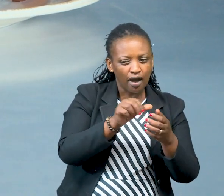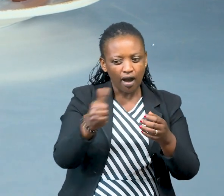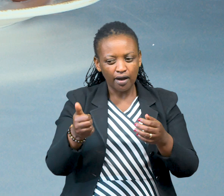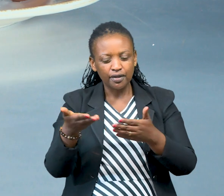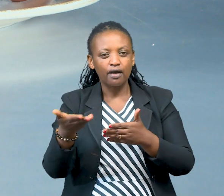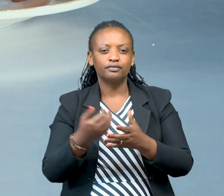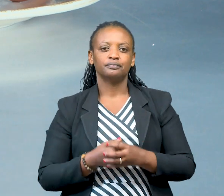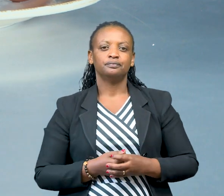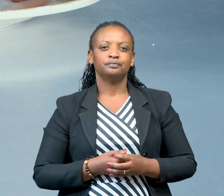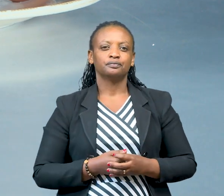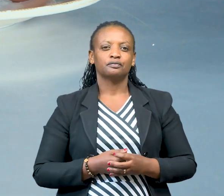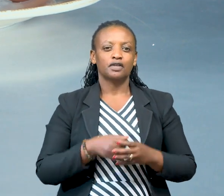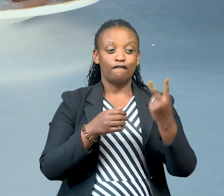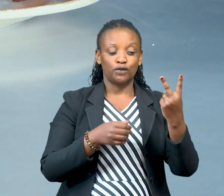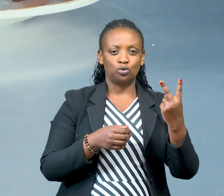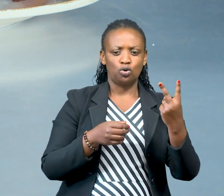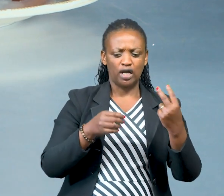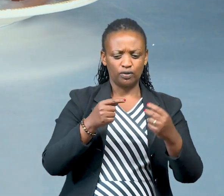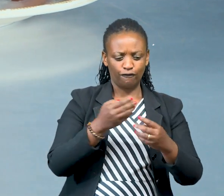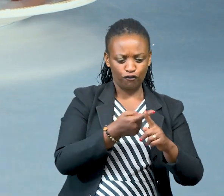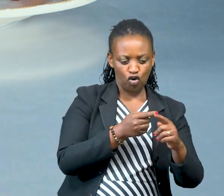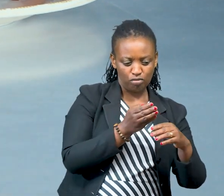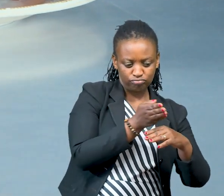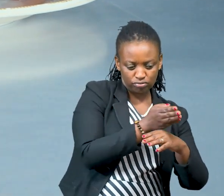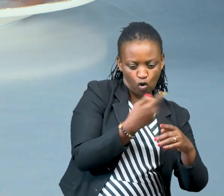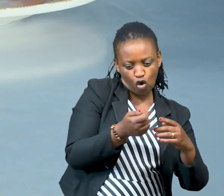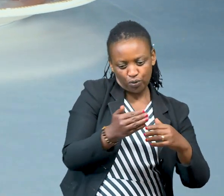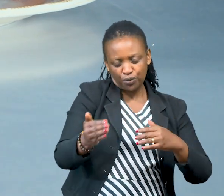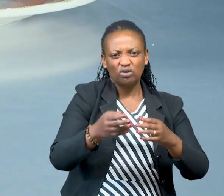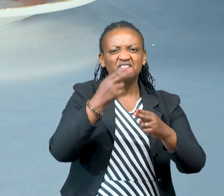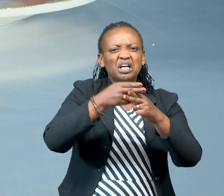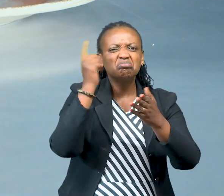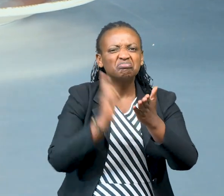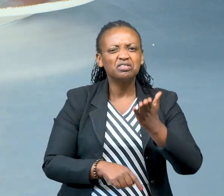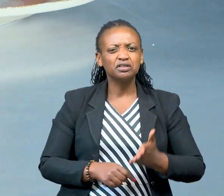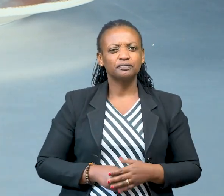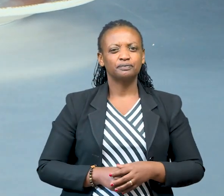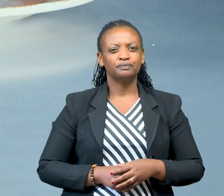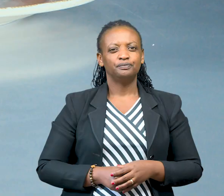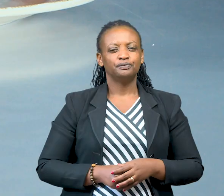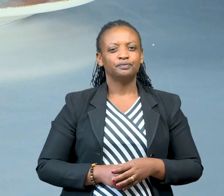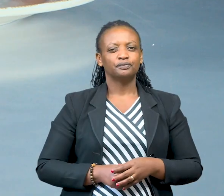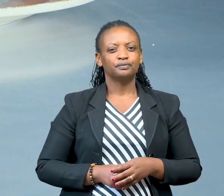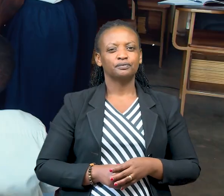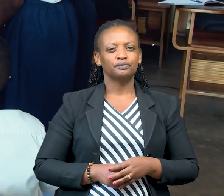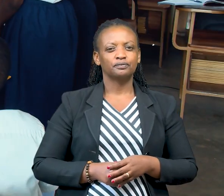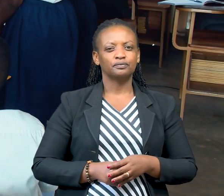here, and another one is this side here. There are two from either sides. How do we call this part